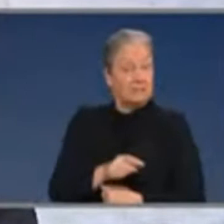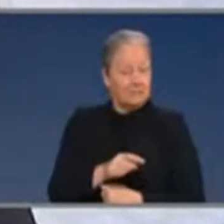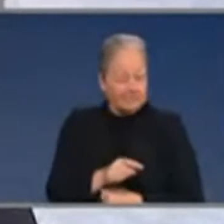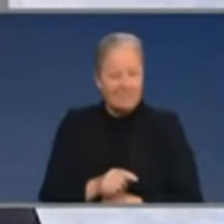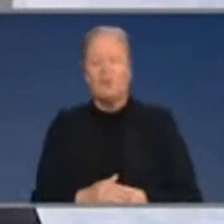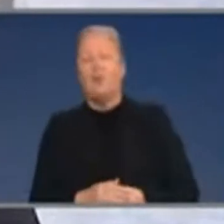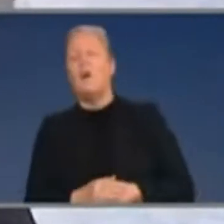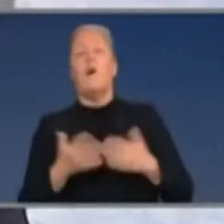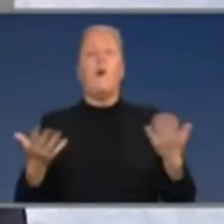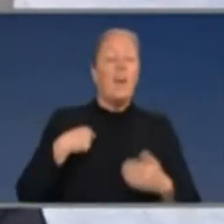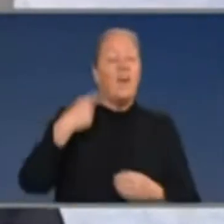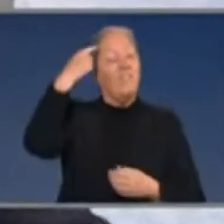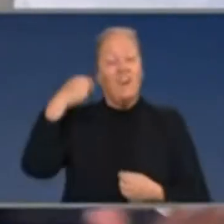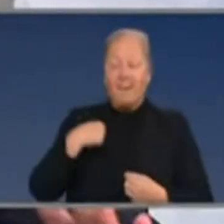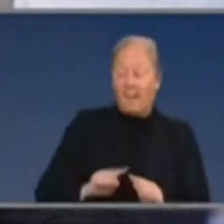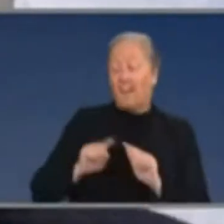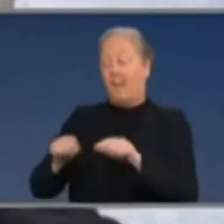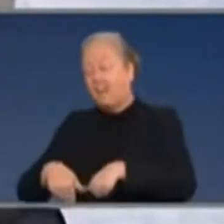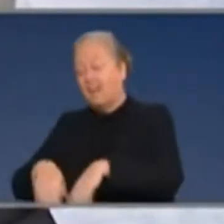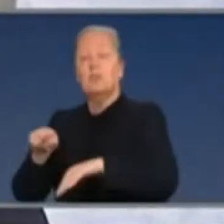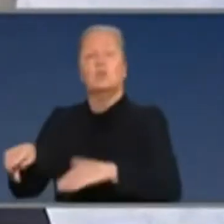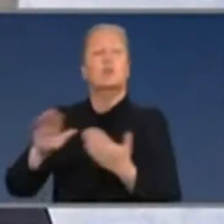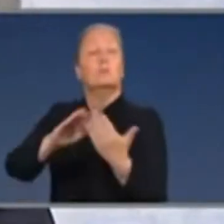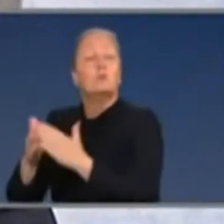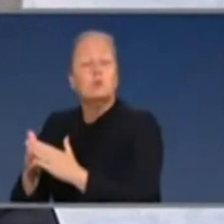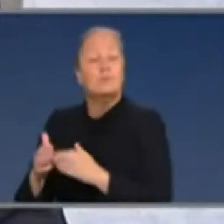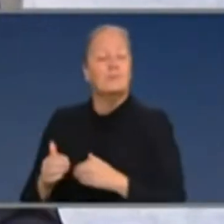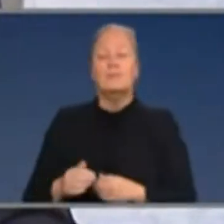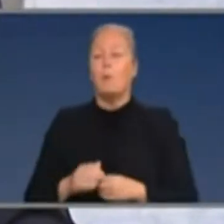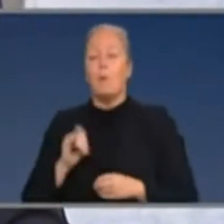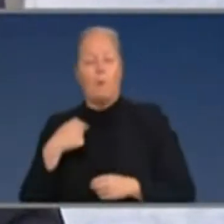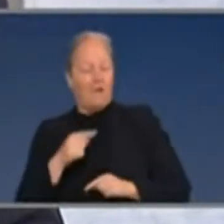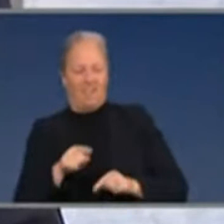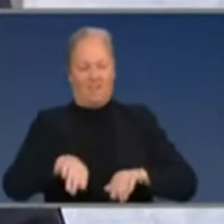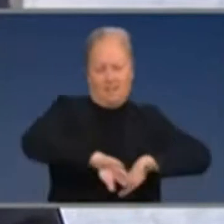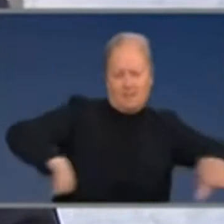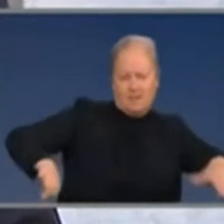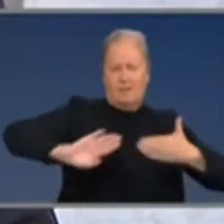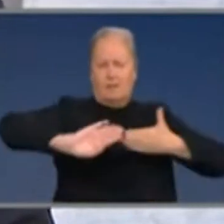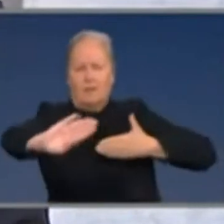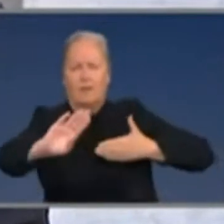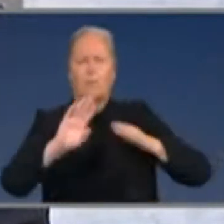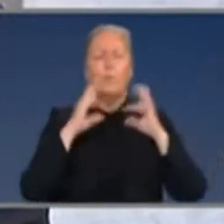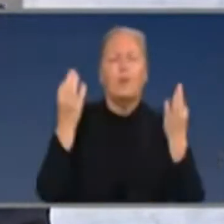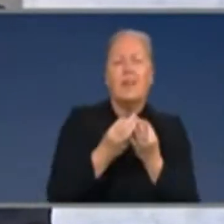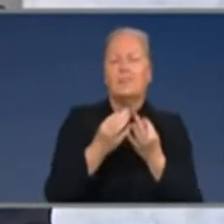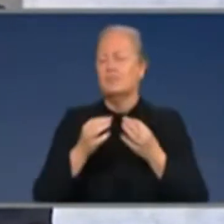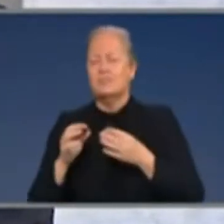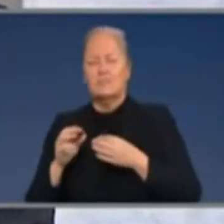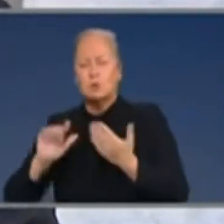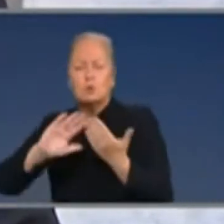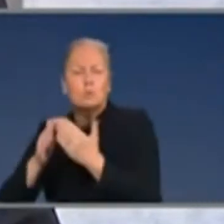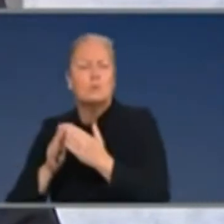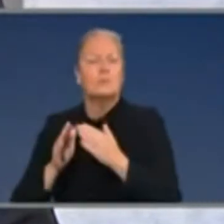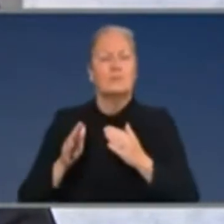just going to look up here, we're going to get down to community level. We're going to go and break this up by different groupings to understand where the real